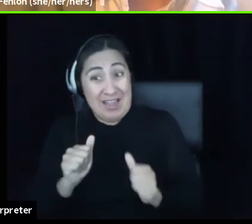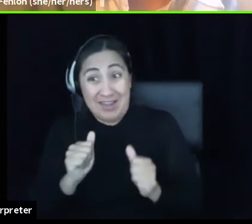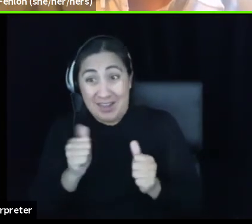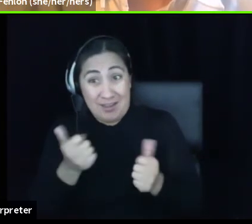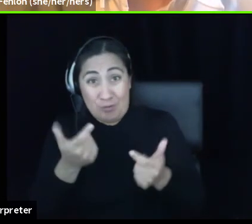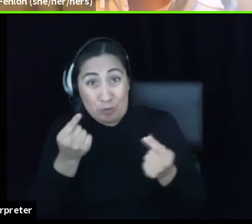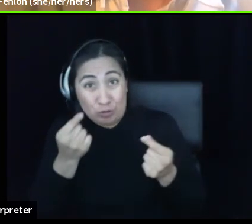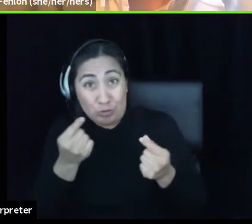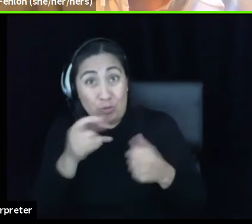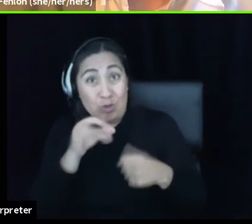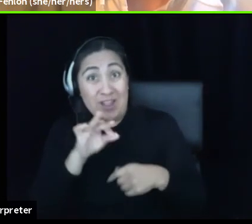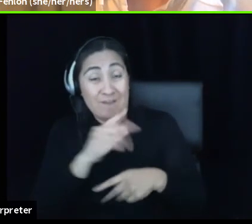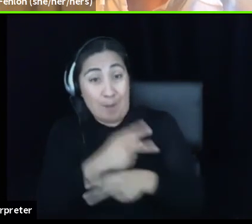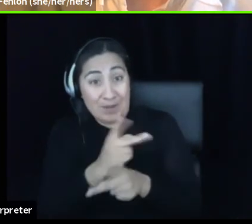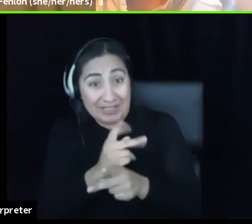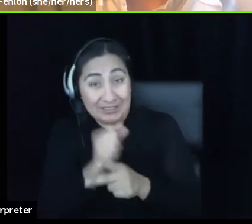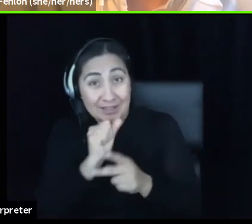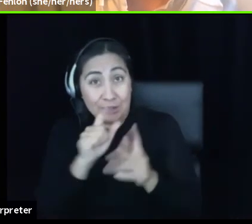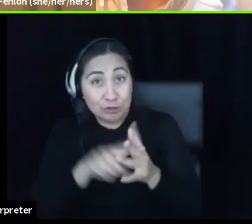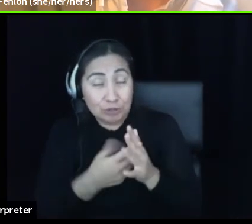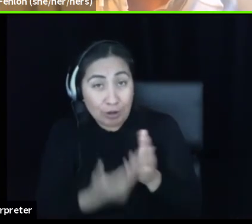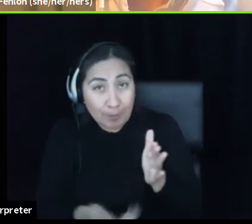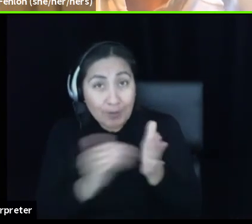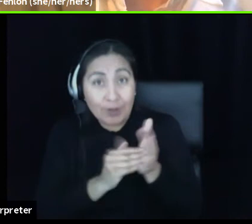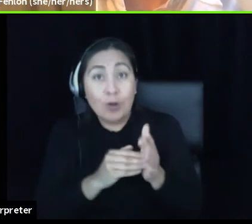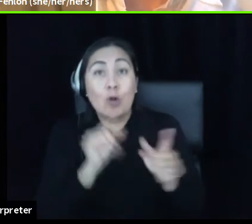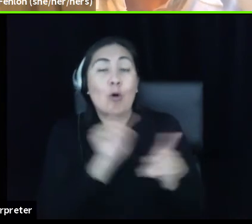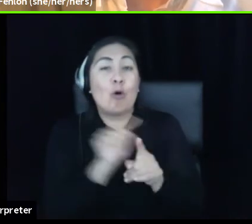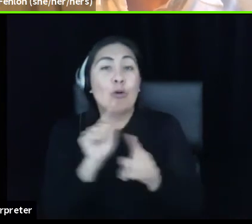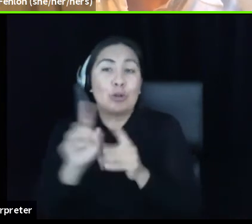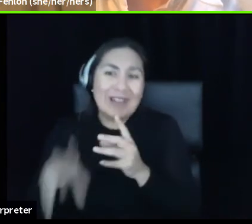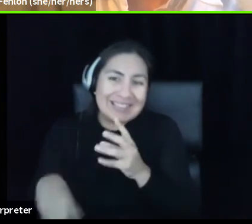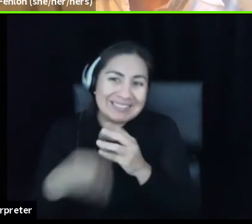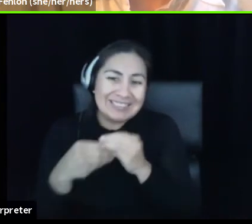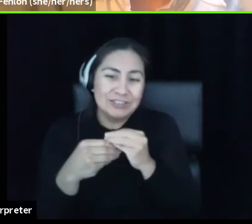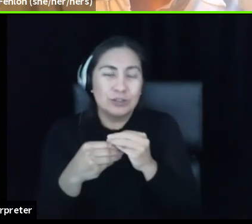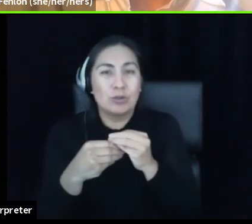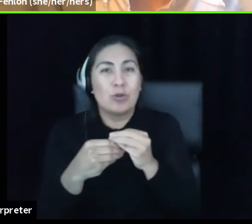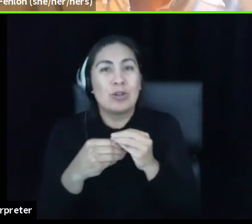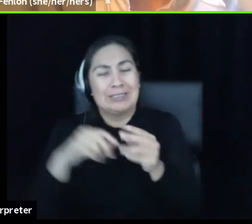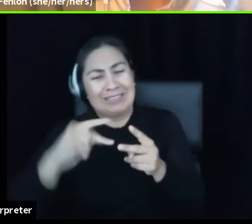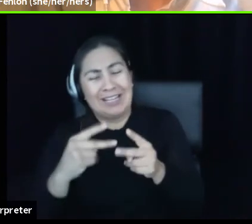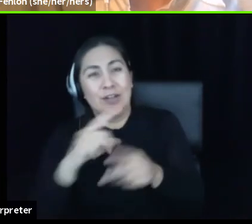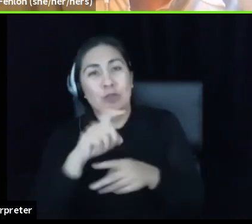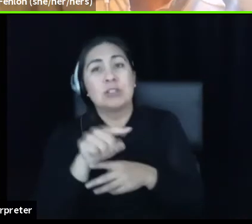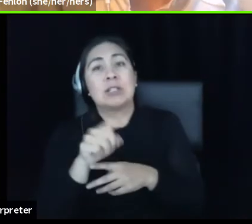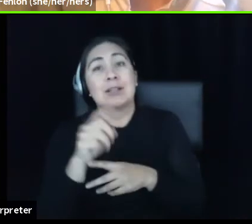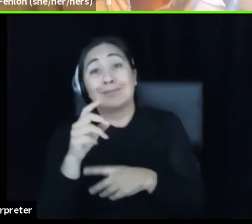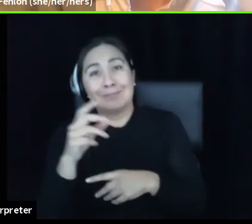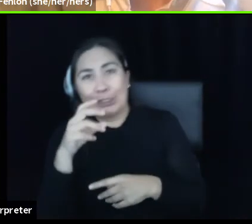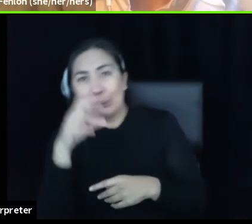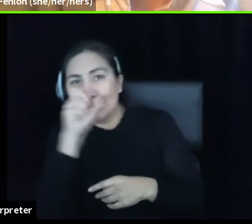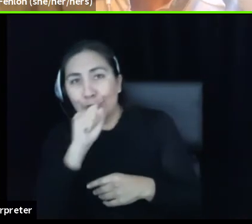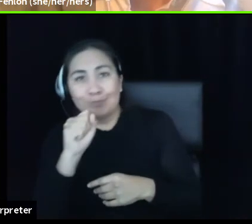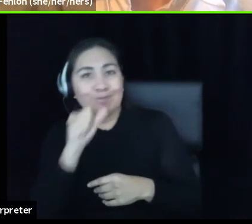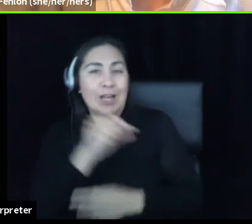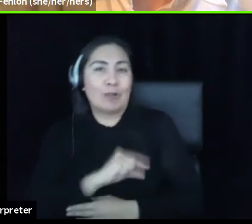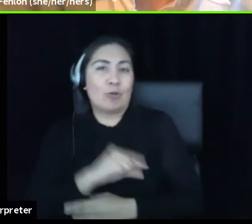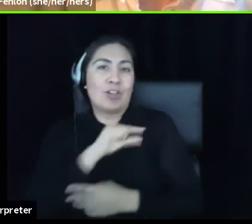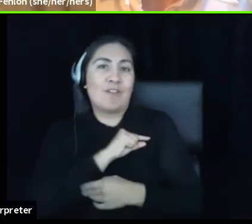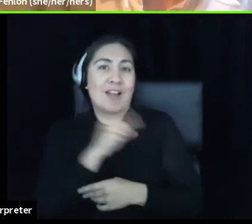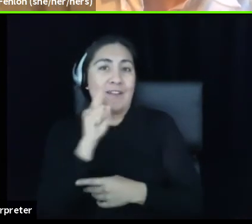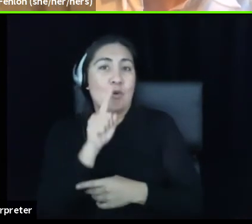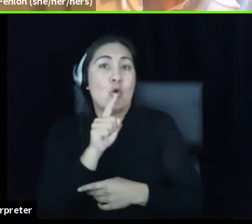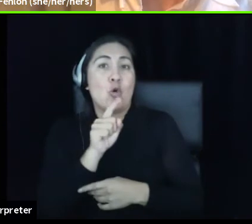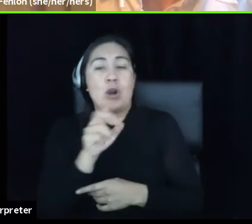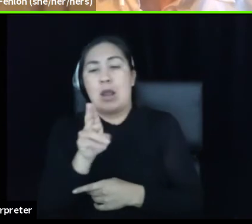not remounted? And then also the additional question is, they assume they're not eligible for any unemployment for this gig because it was out